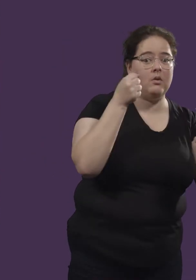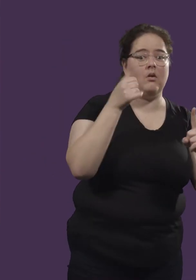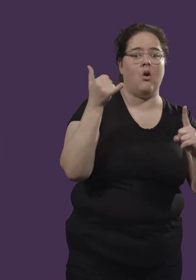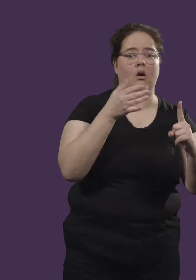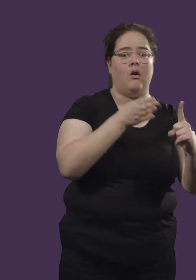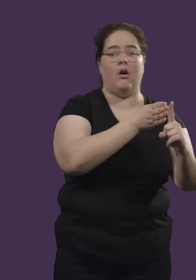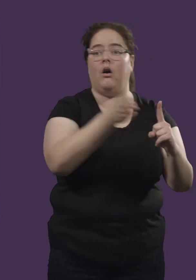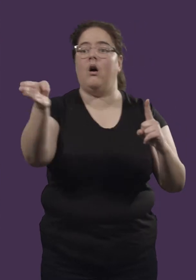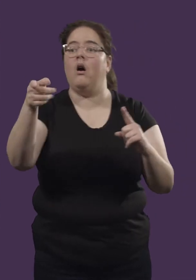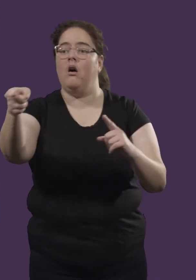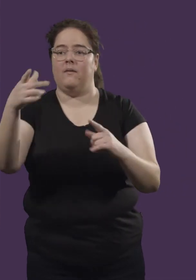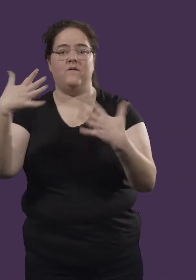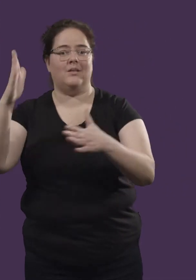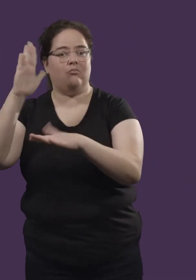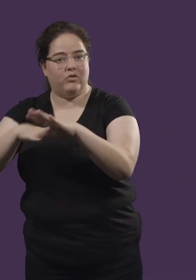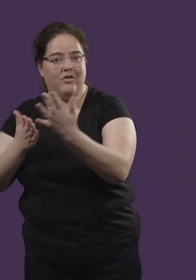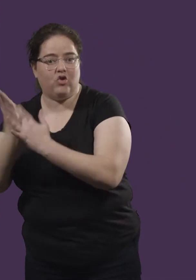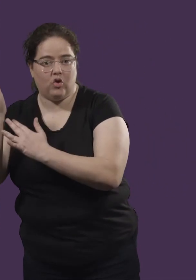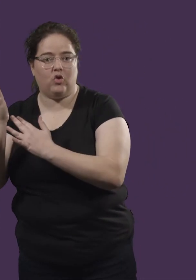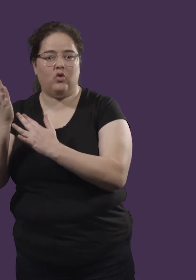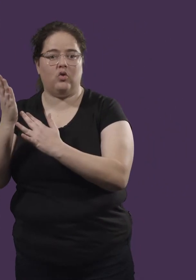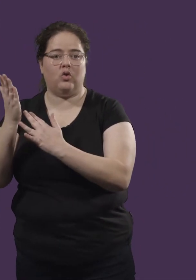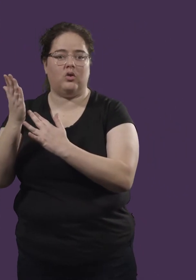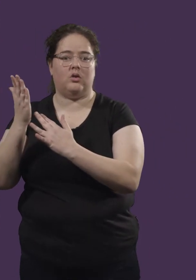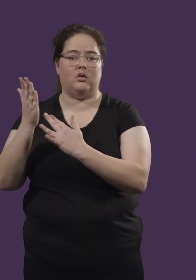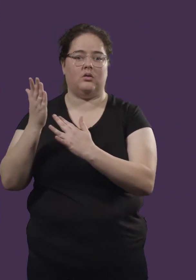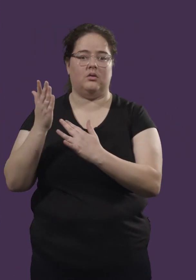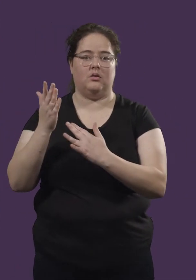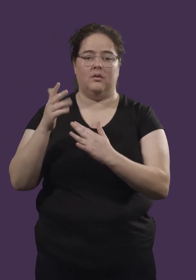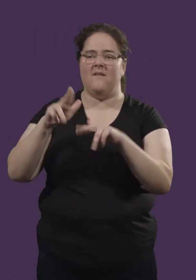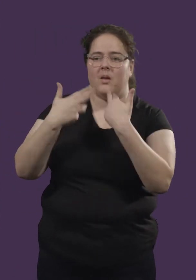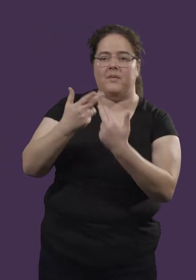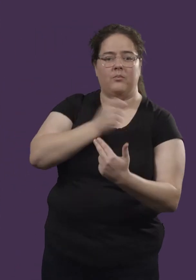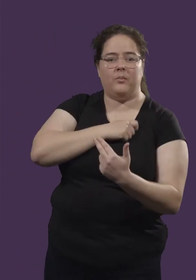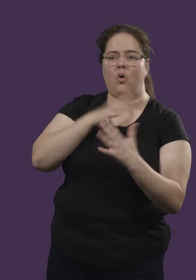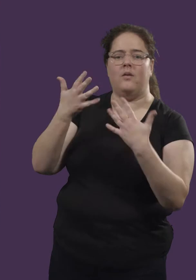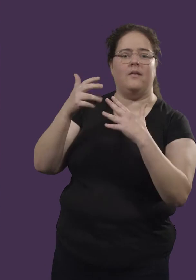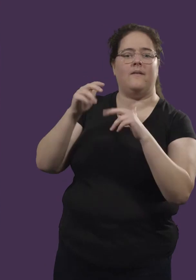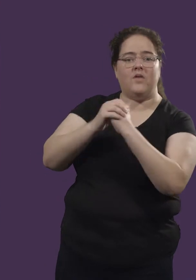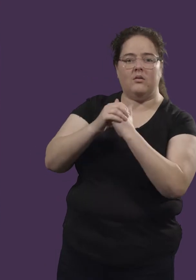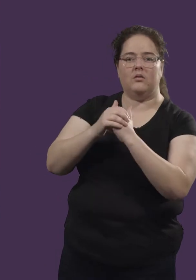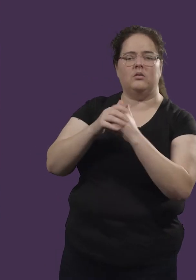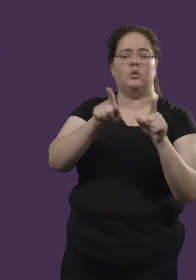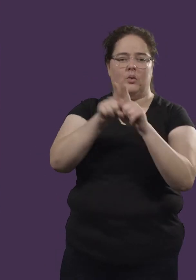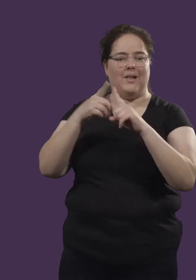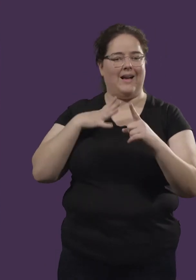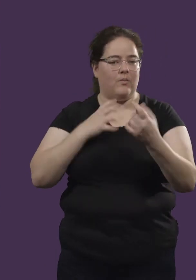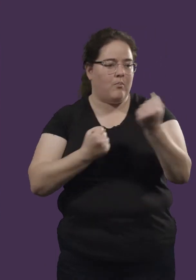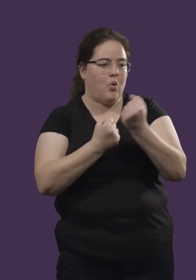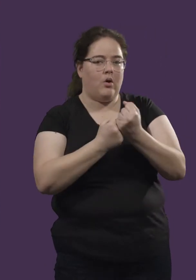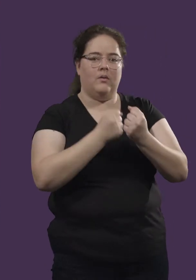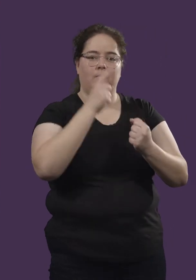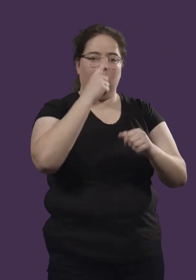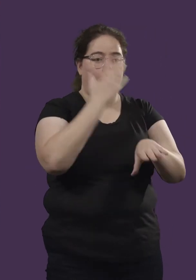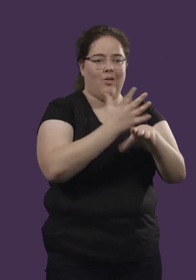have experienced violence, family members and friends, but we also support workers, and not just workers in the